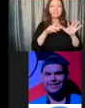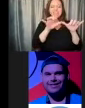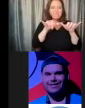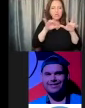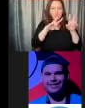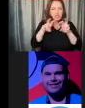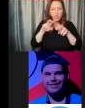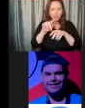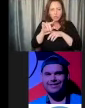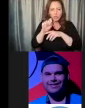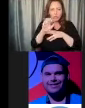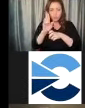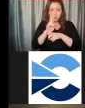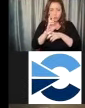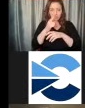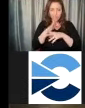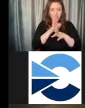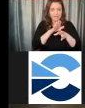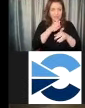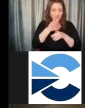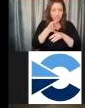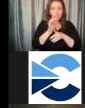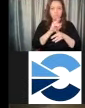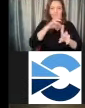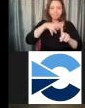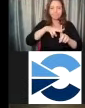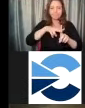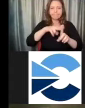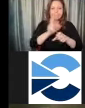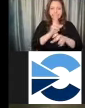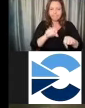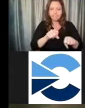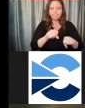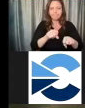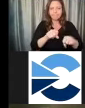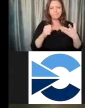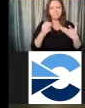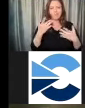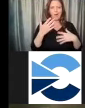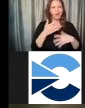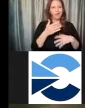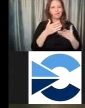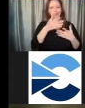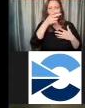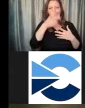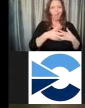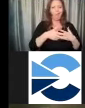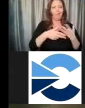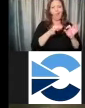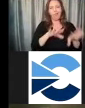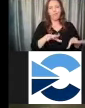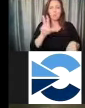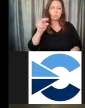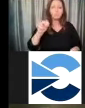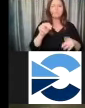we have in this field are applicable and useful across racial